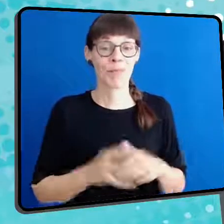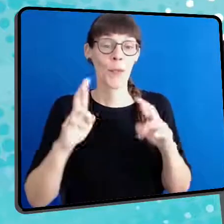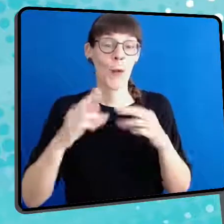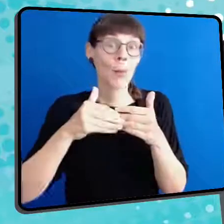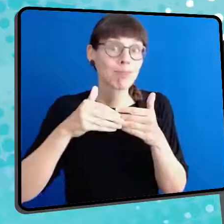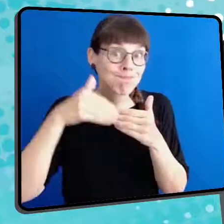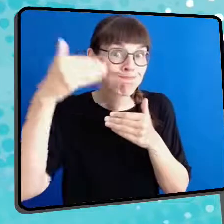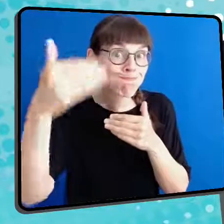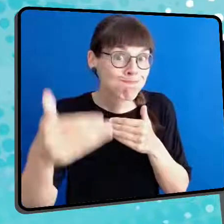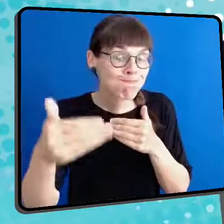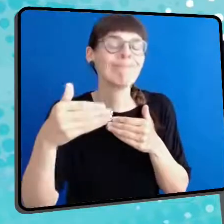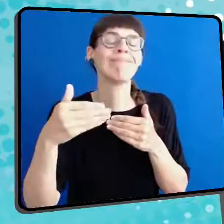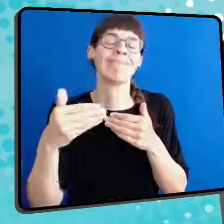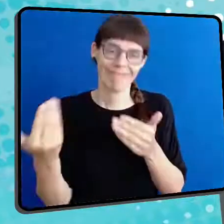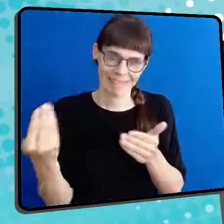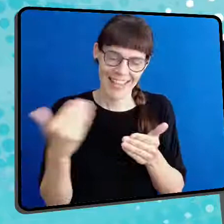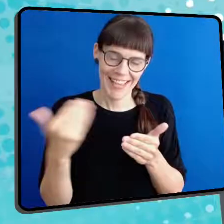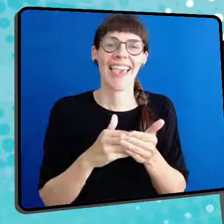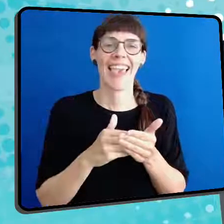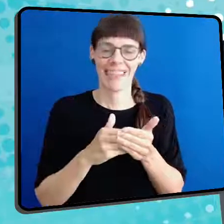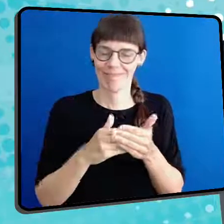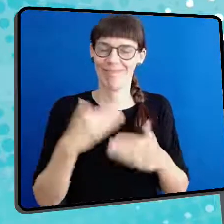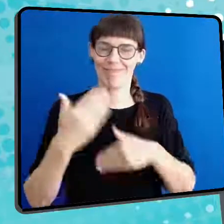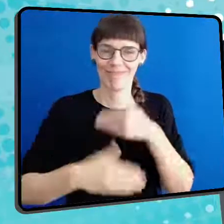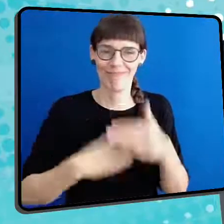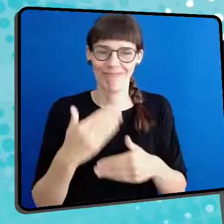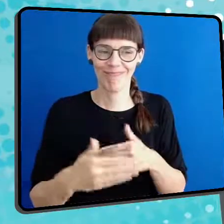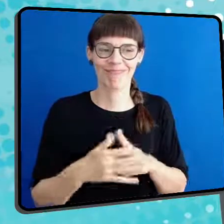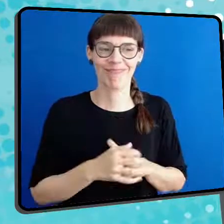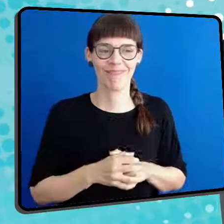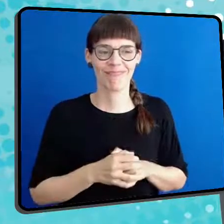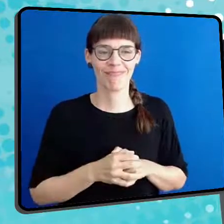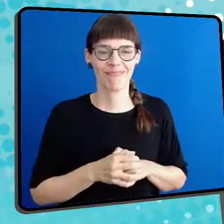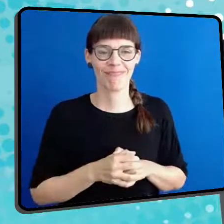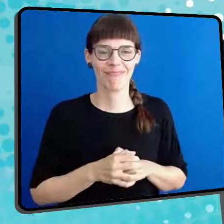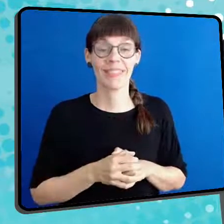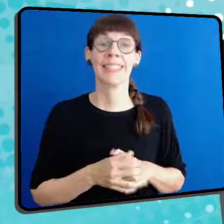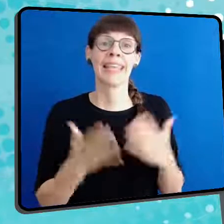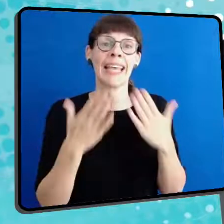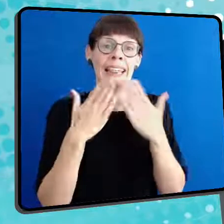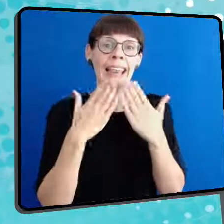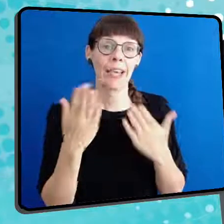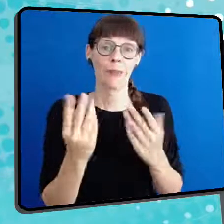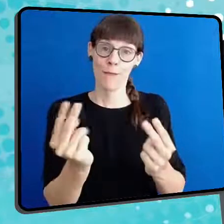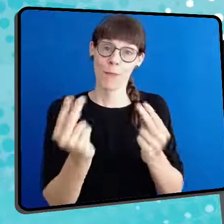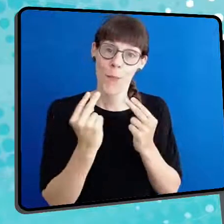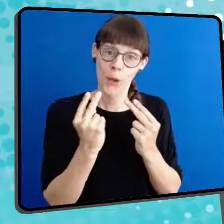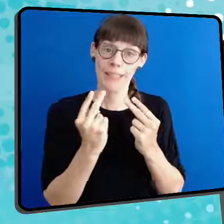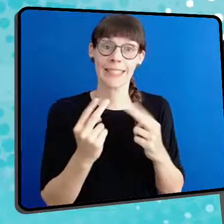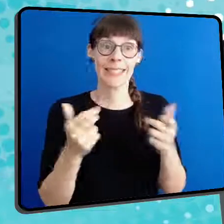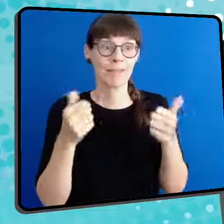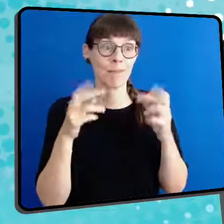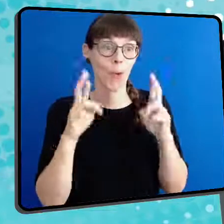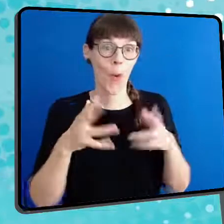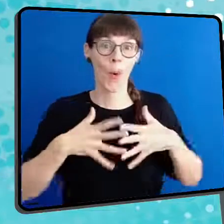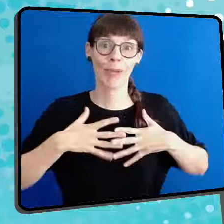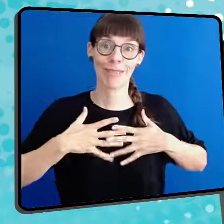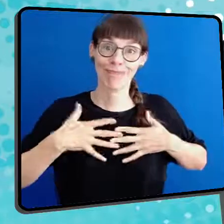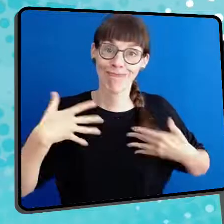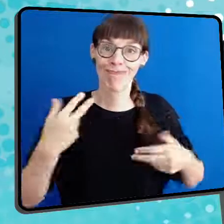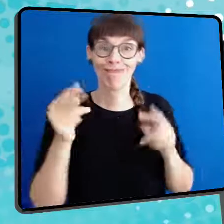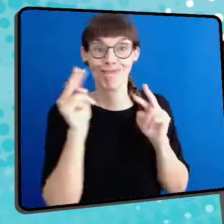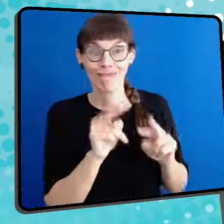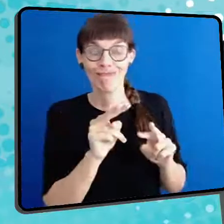year with our season 2. Thank you so much for joining us today. We hope you've enjoyed the show. Do come and join us in the cafe